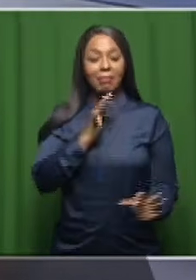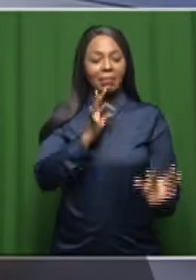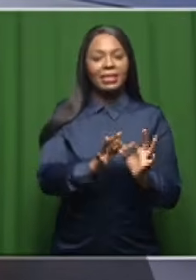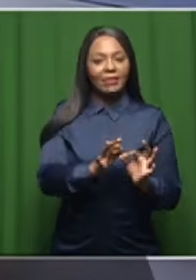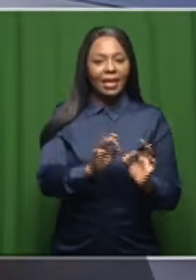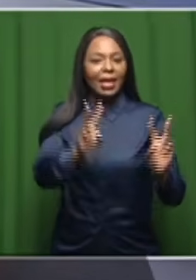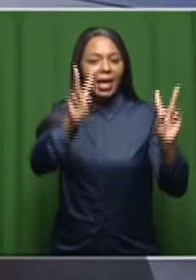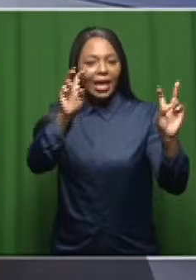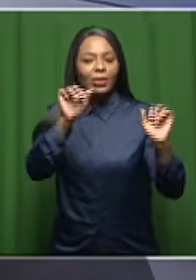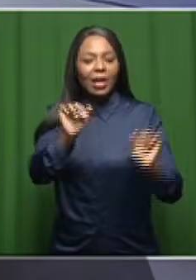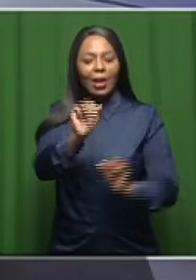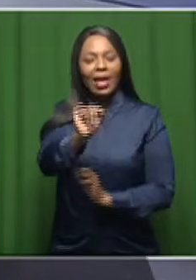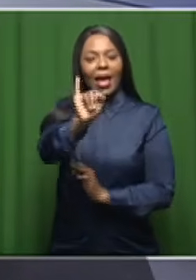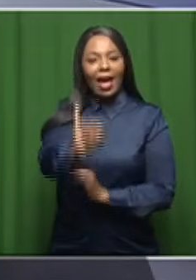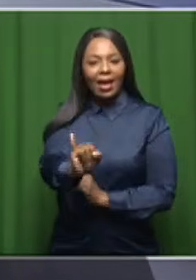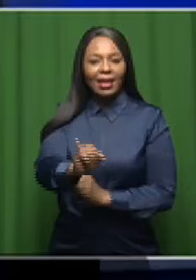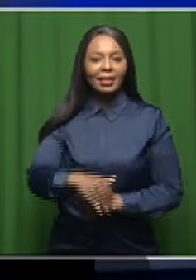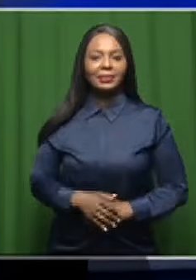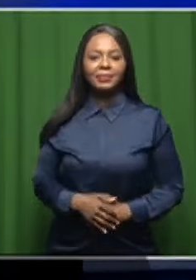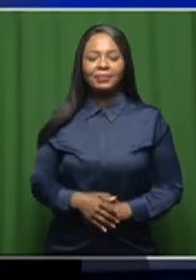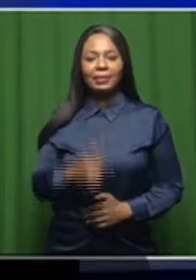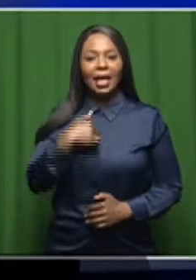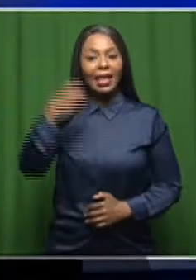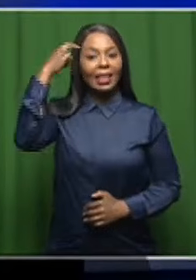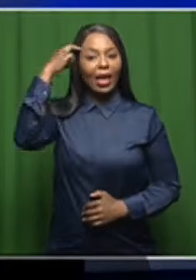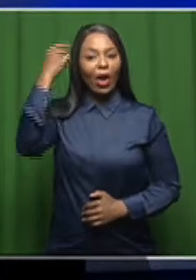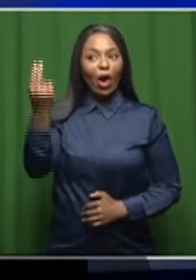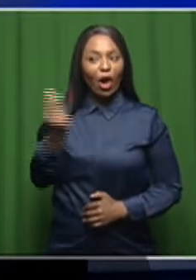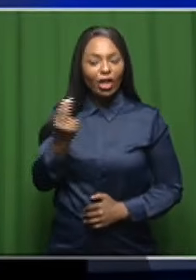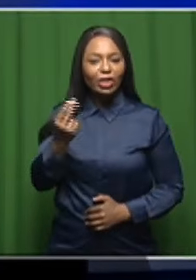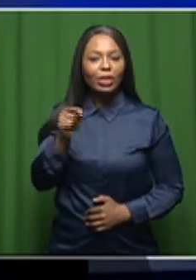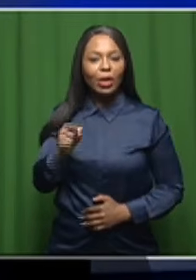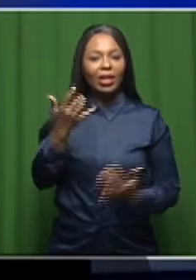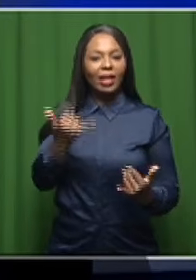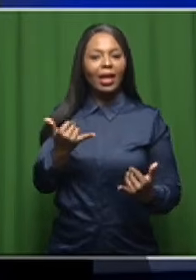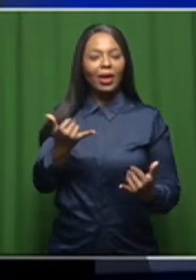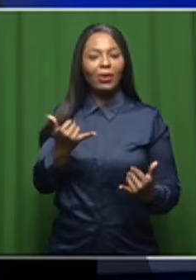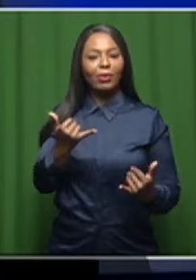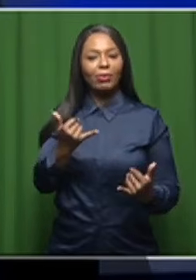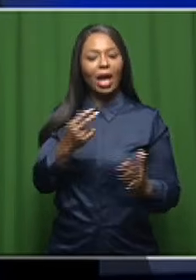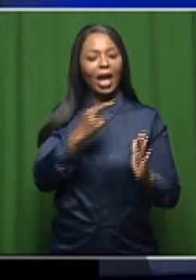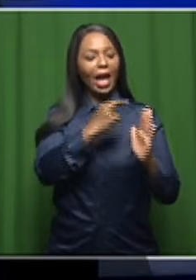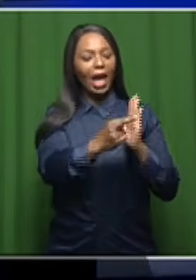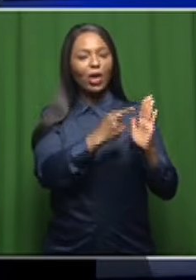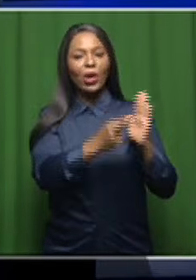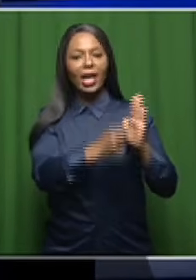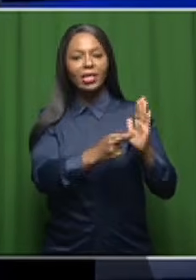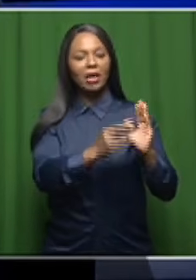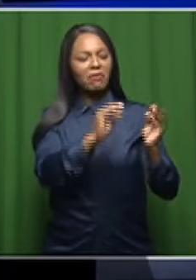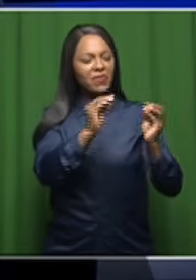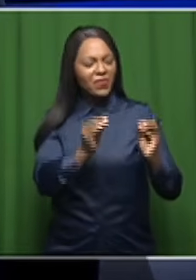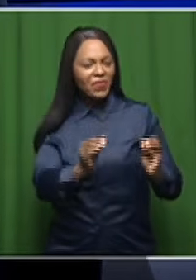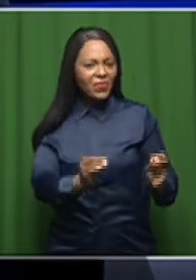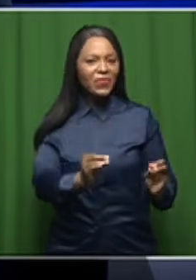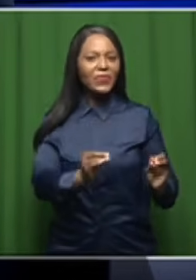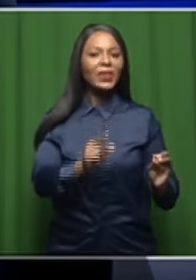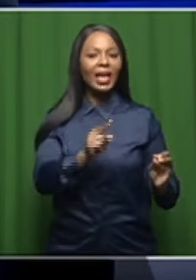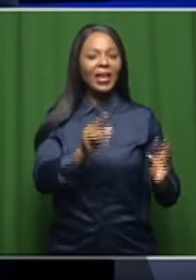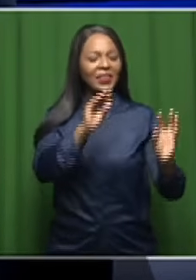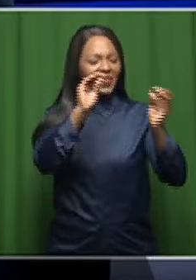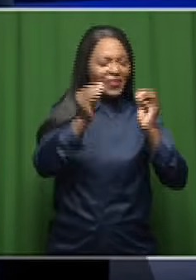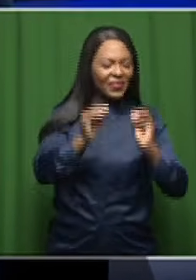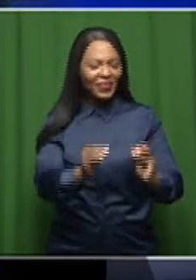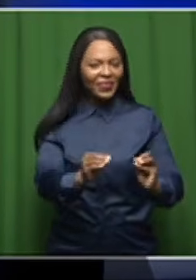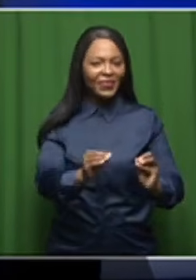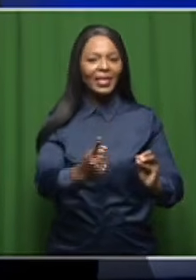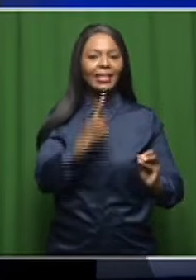regards to AI. I think there's also, we're putting up regulations. So we call it toolkits